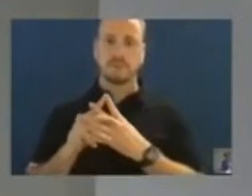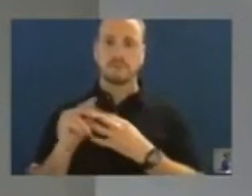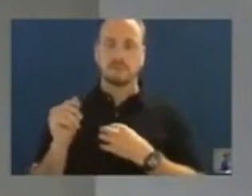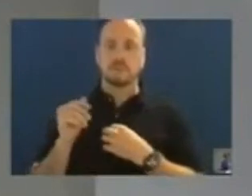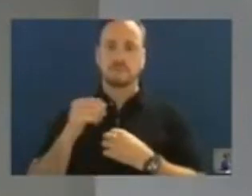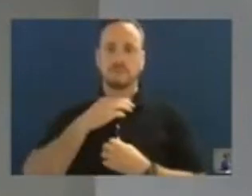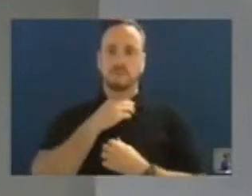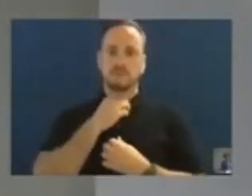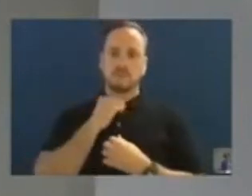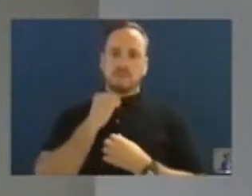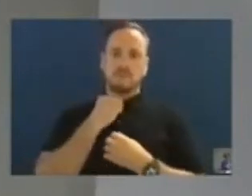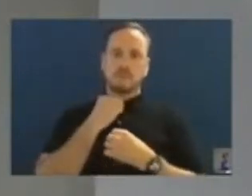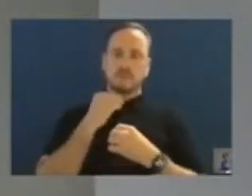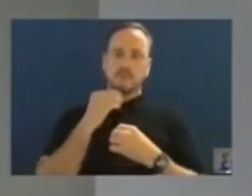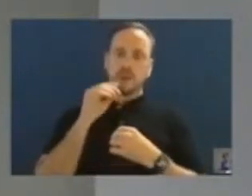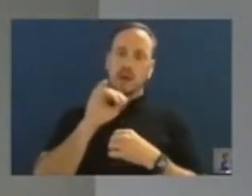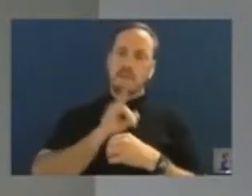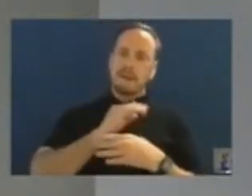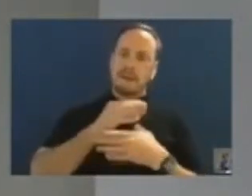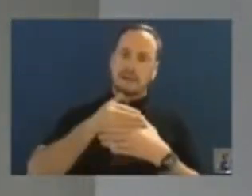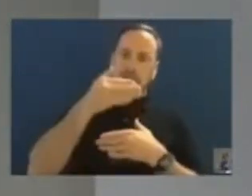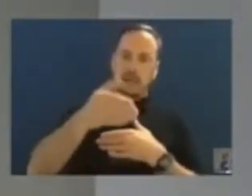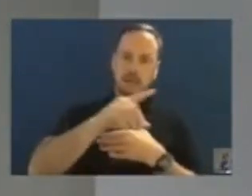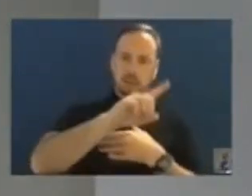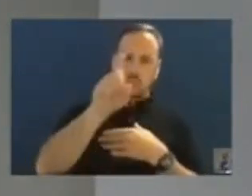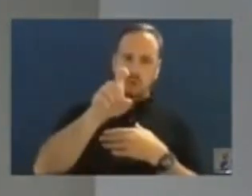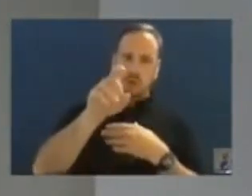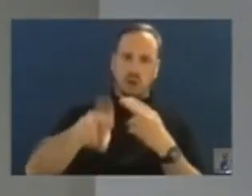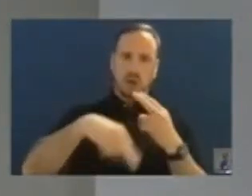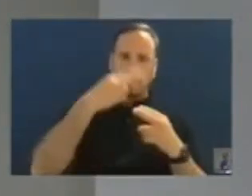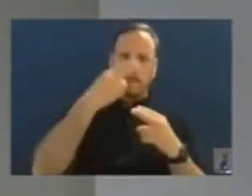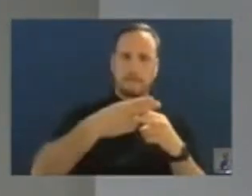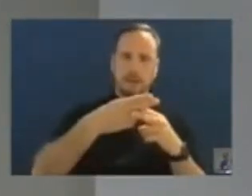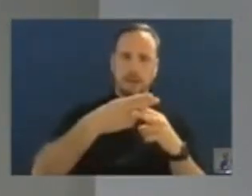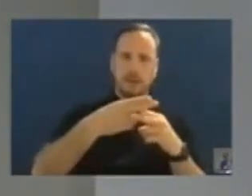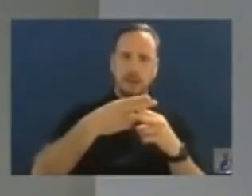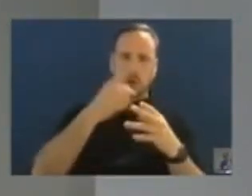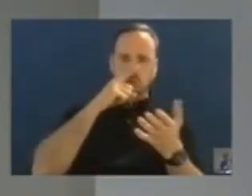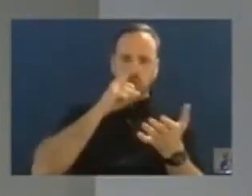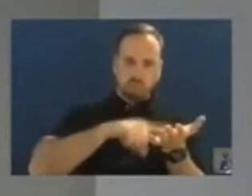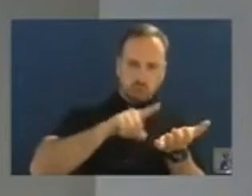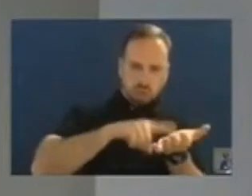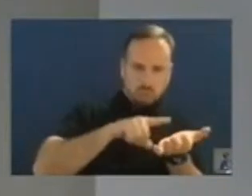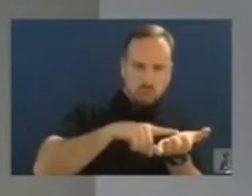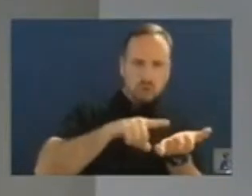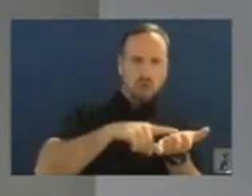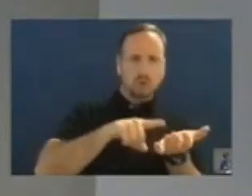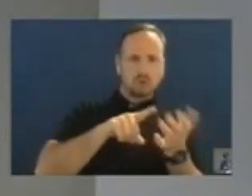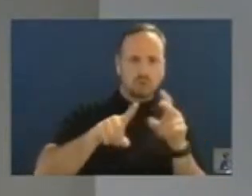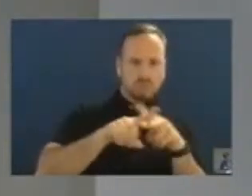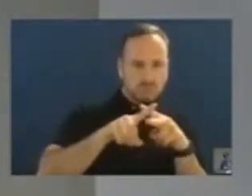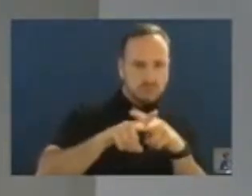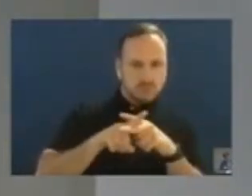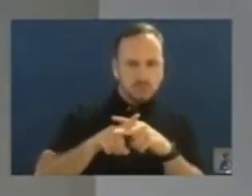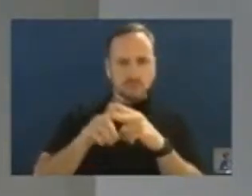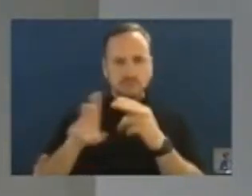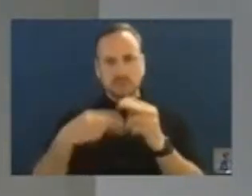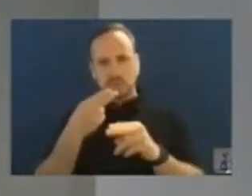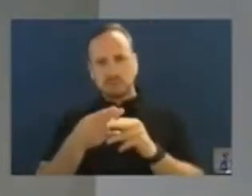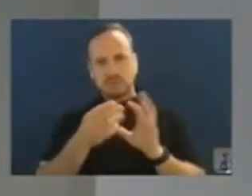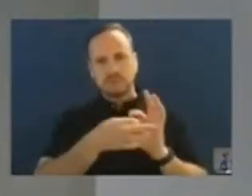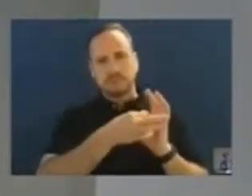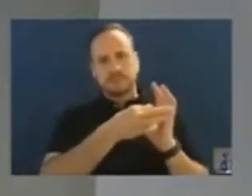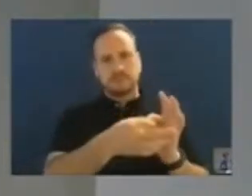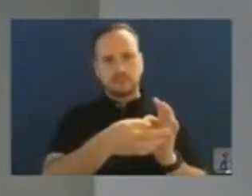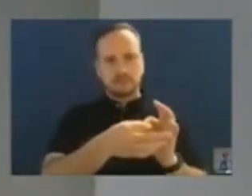strategies you mentioned. My next question was going to be about some research that's been coming up as of late about the connection between the